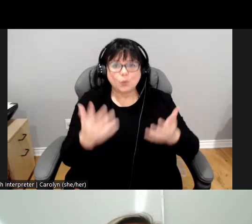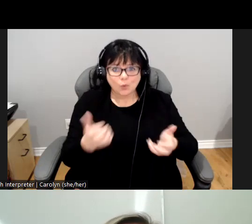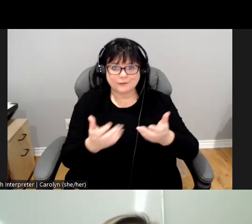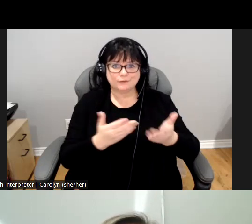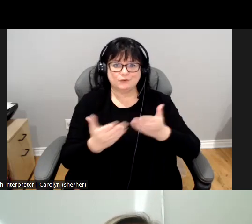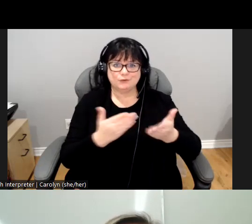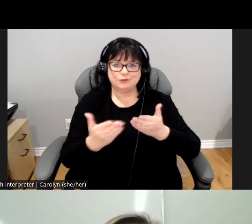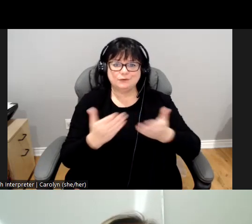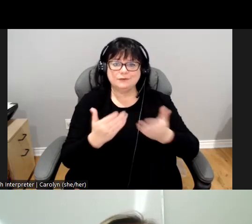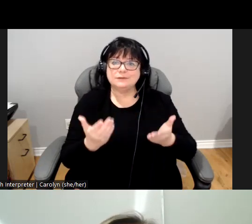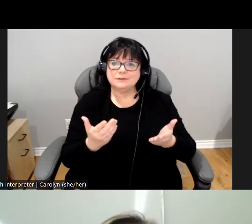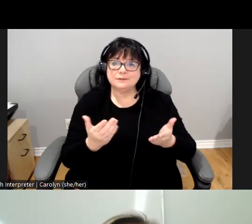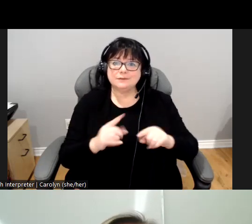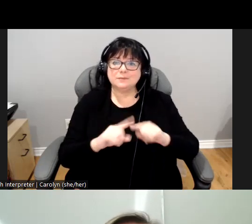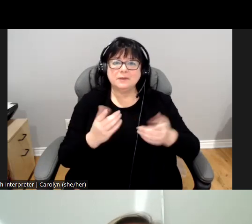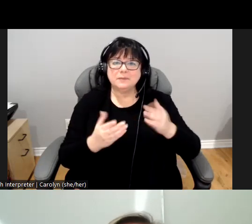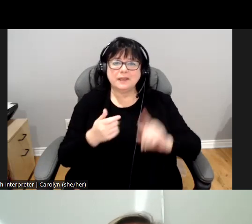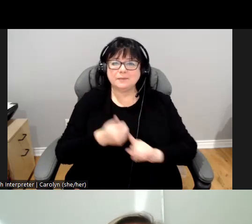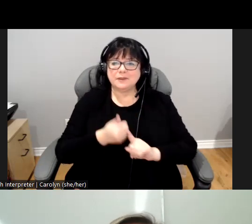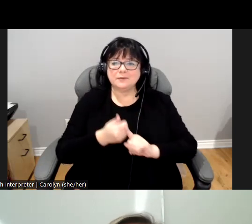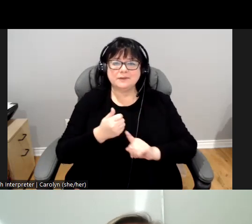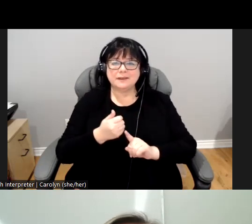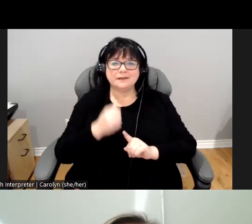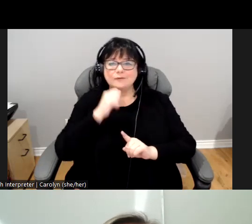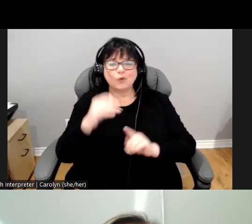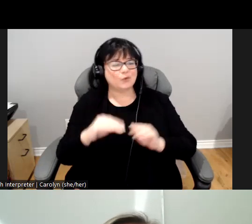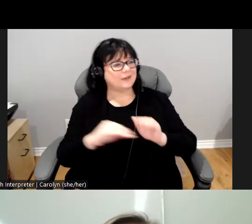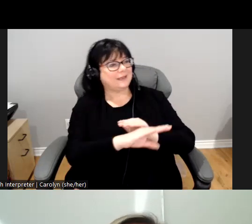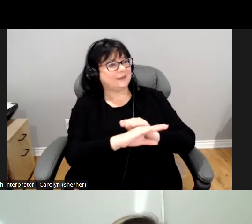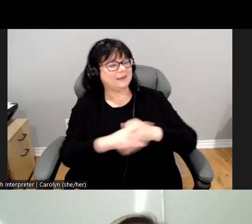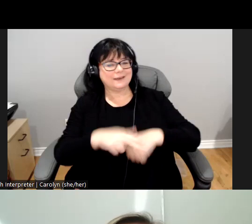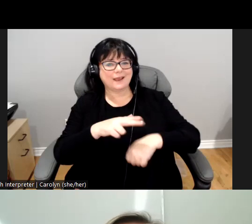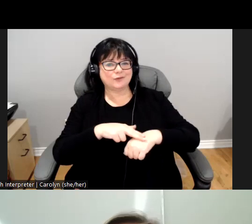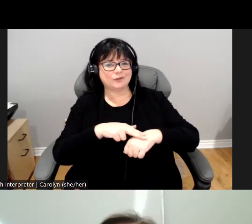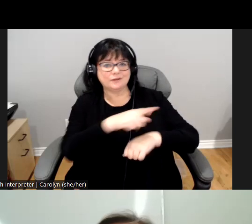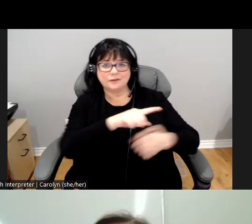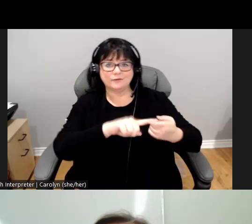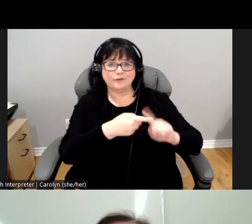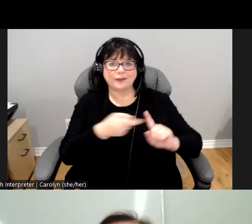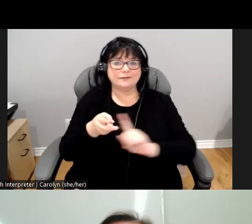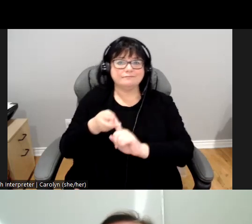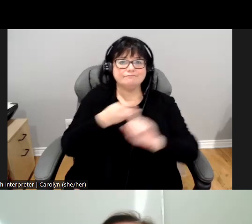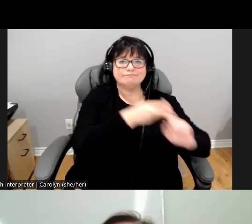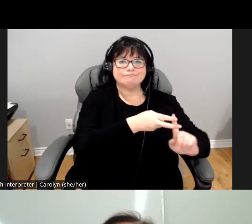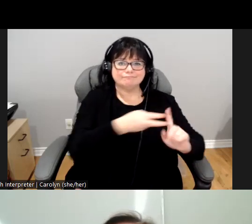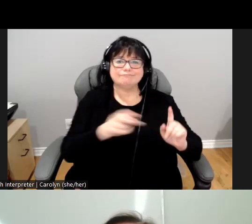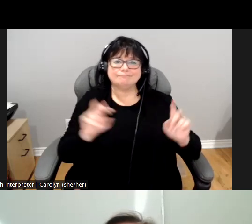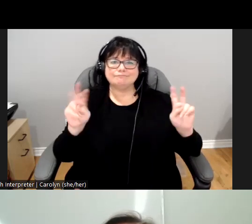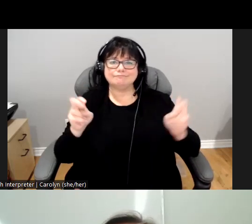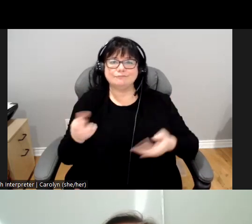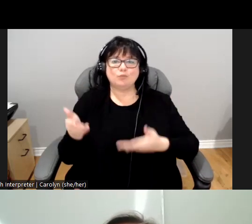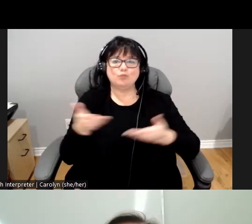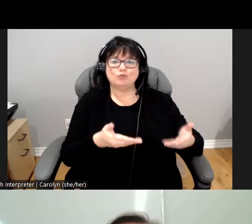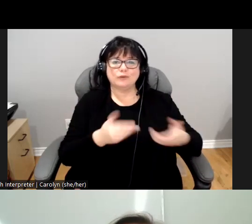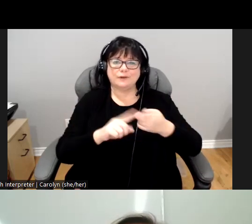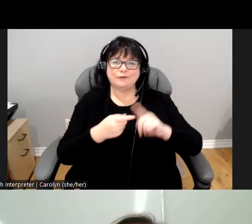maybe wouldn't have traditionally got there through other mechanisms. So it's just, we call it the Bring a Friend program. And we've had